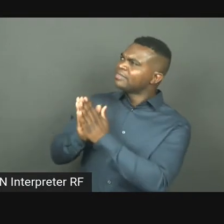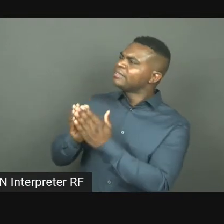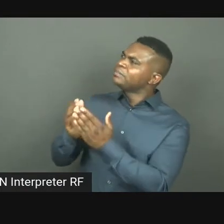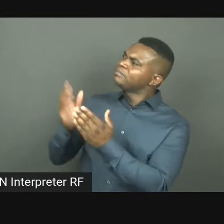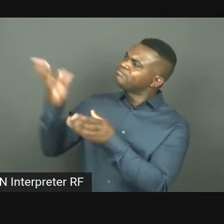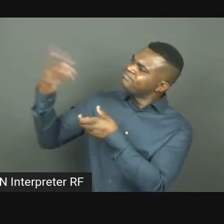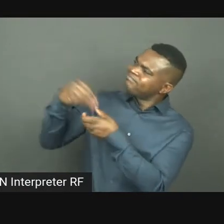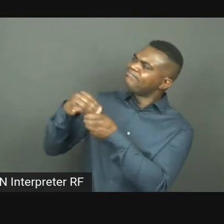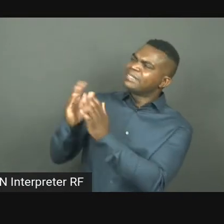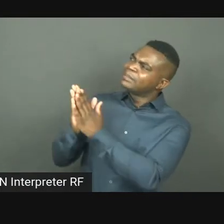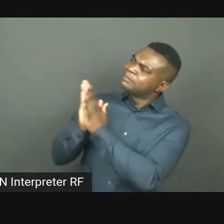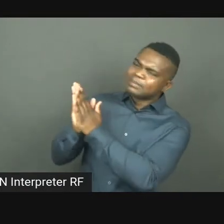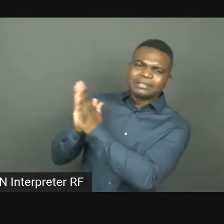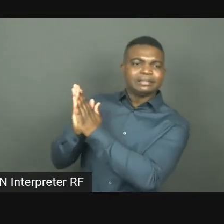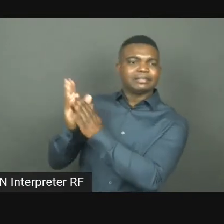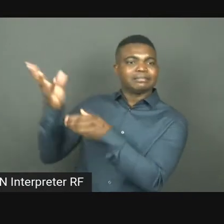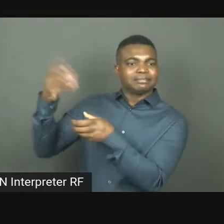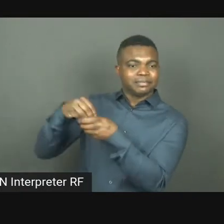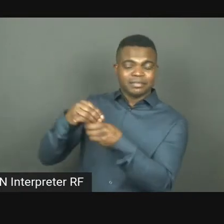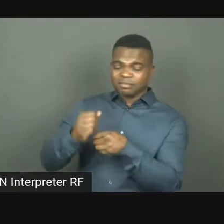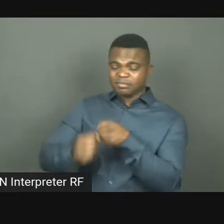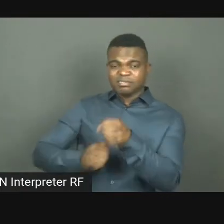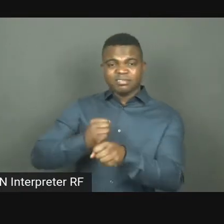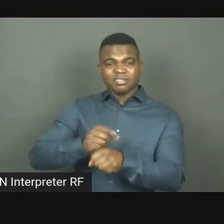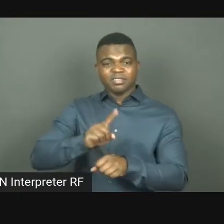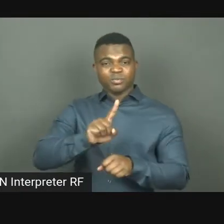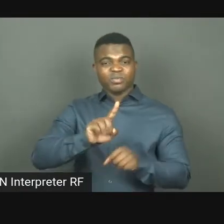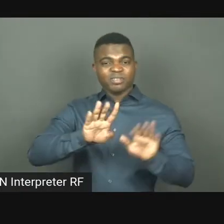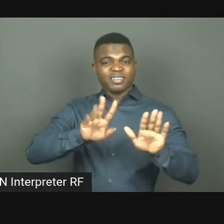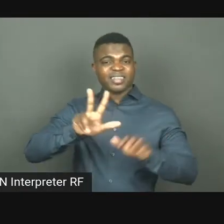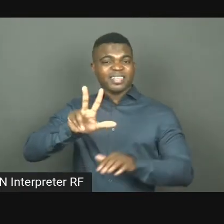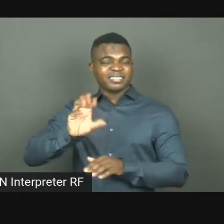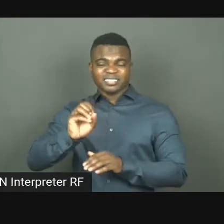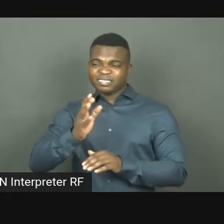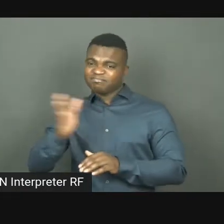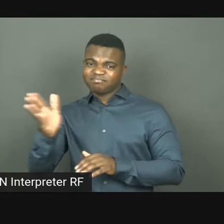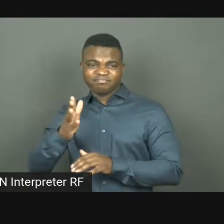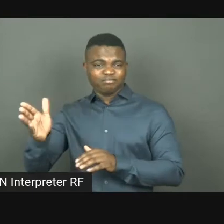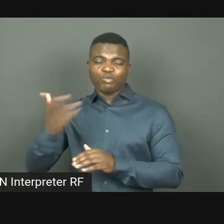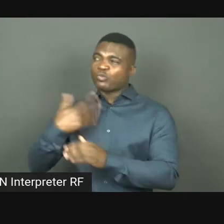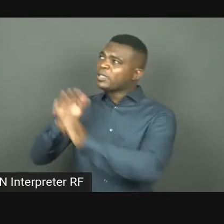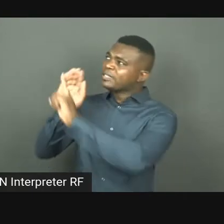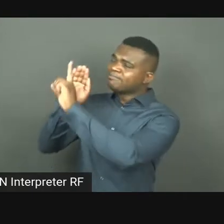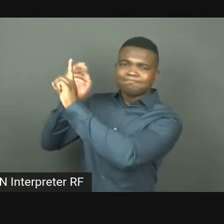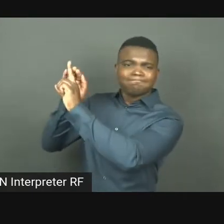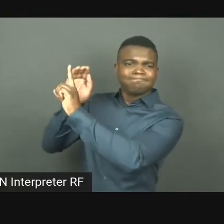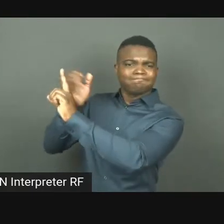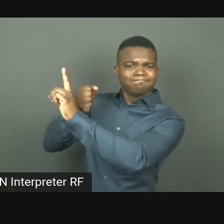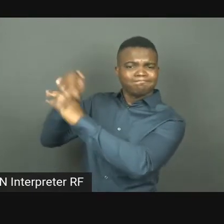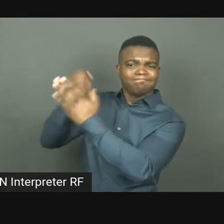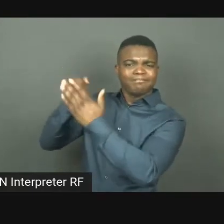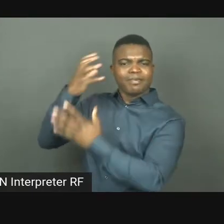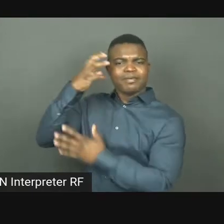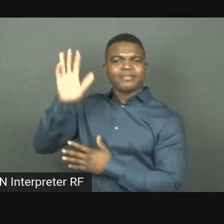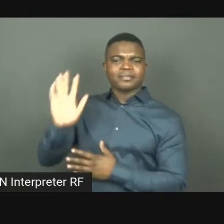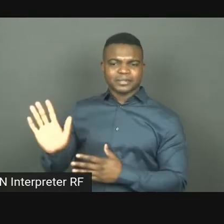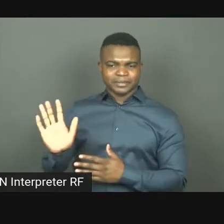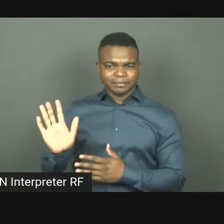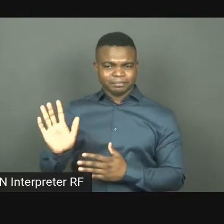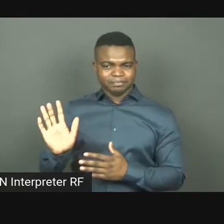in the United States did not include opportunistic infections that were specific to women until